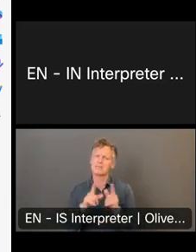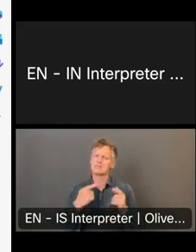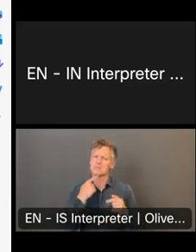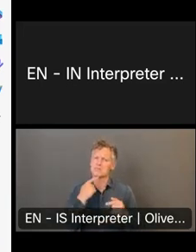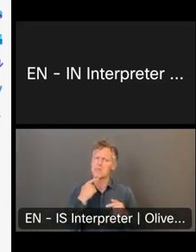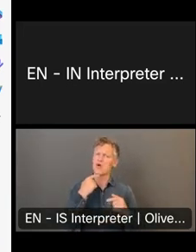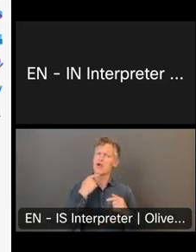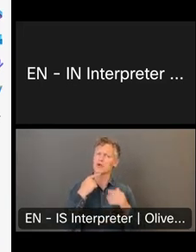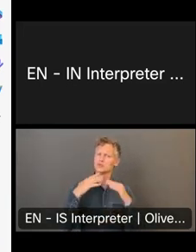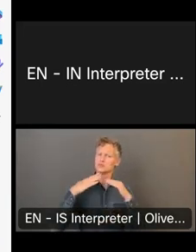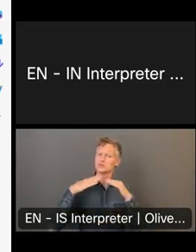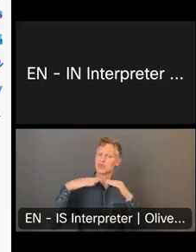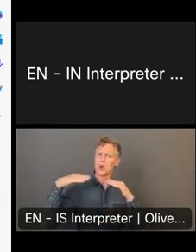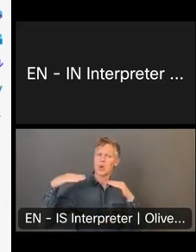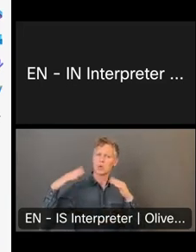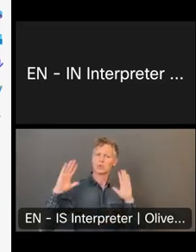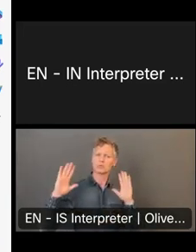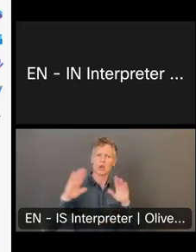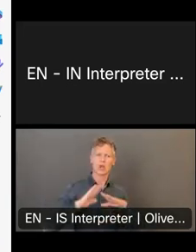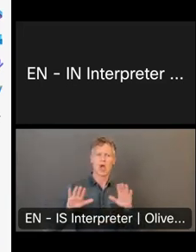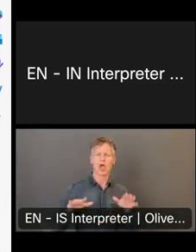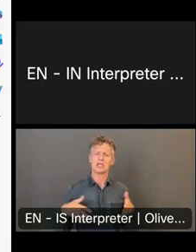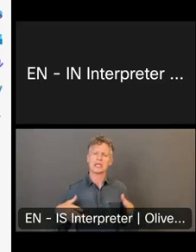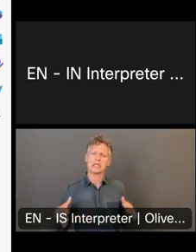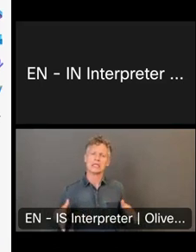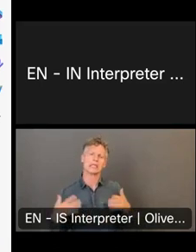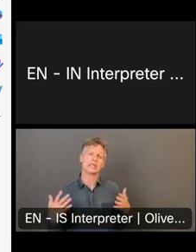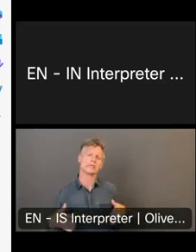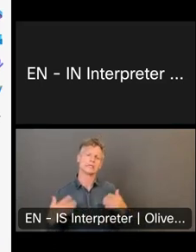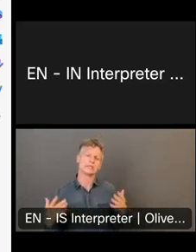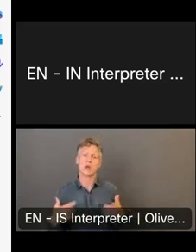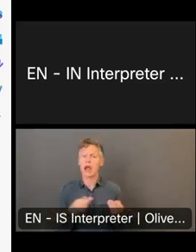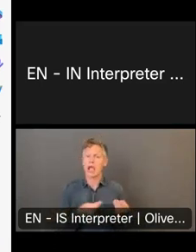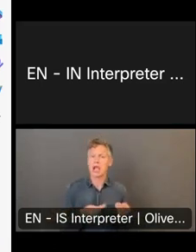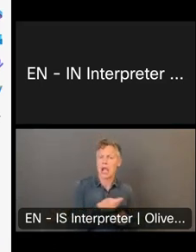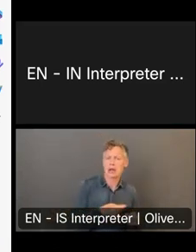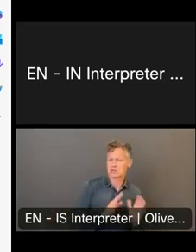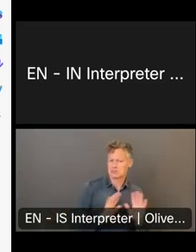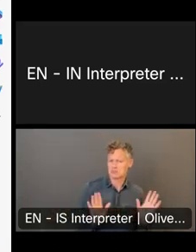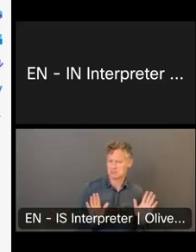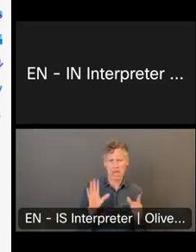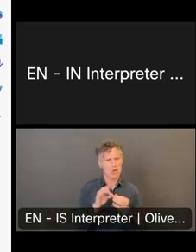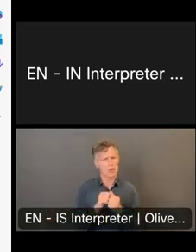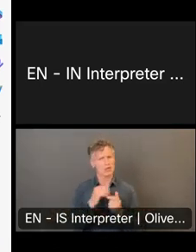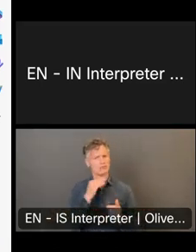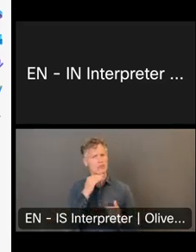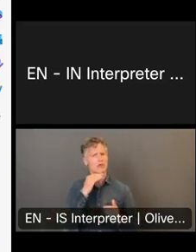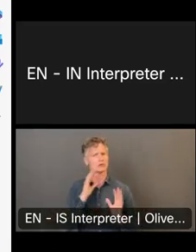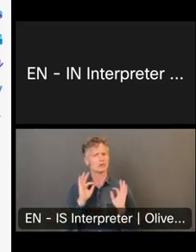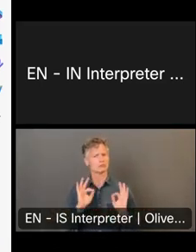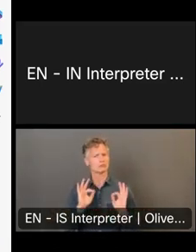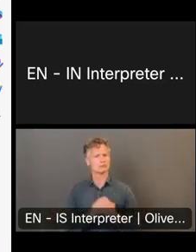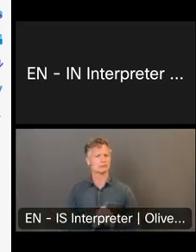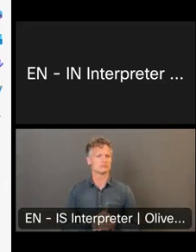impulse without demeaning it as an unfortunate sign of our flawed humanity or animality, since animals